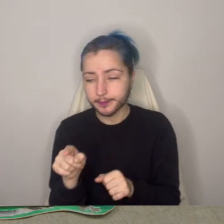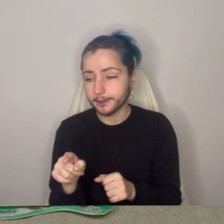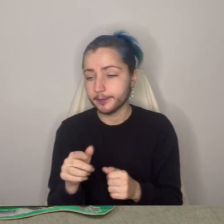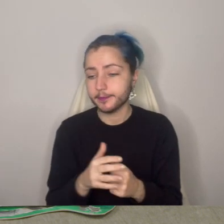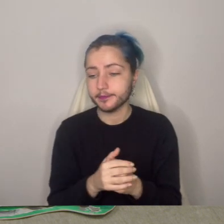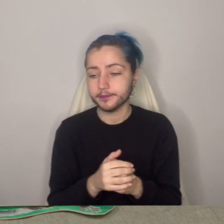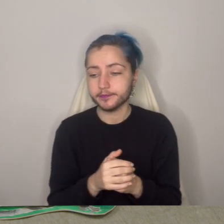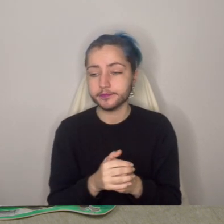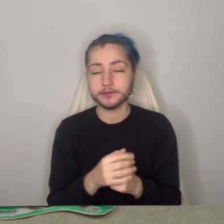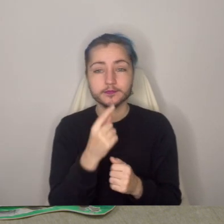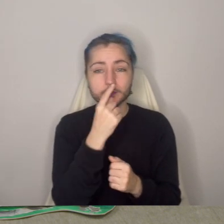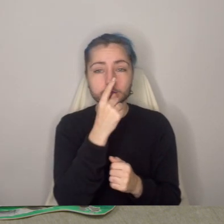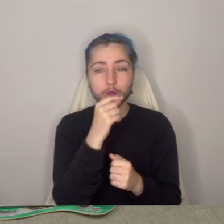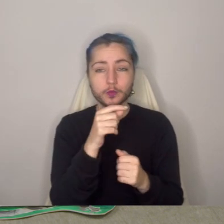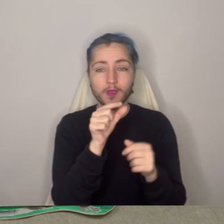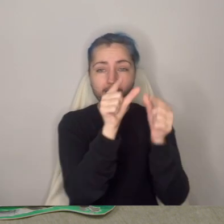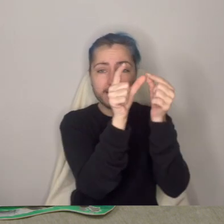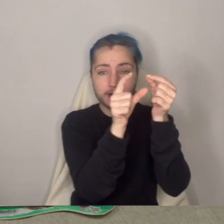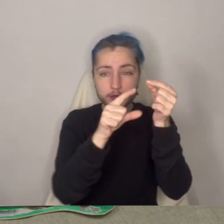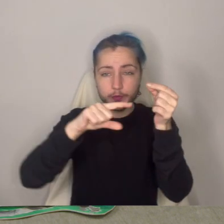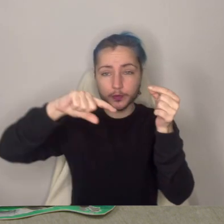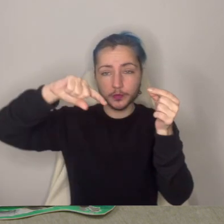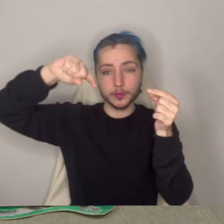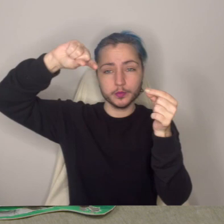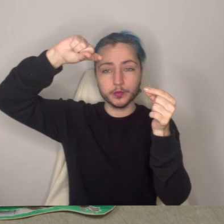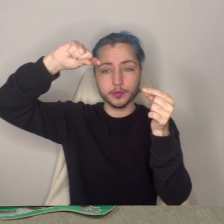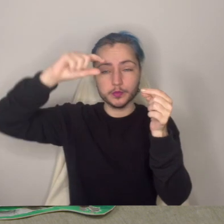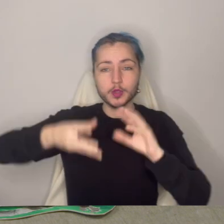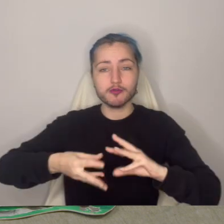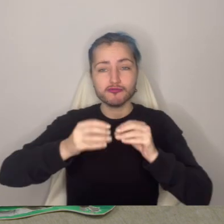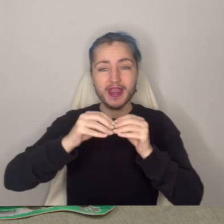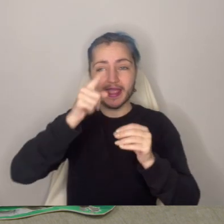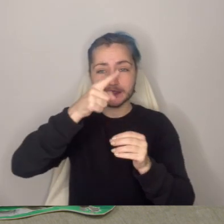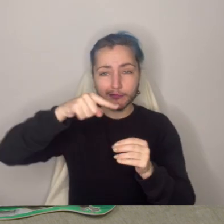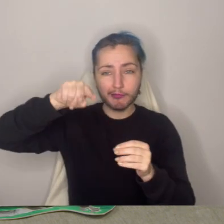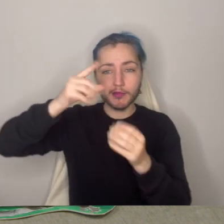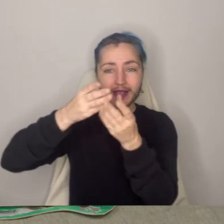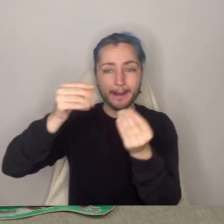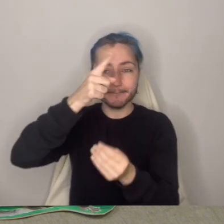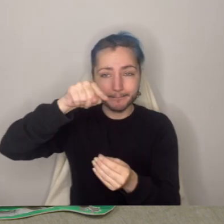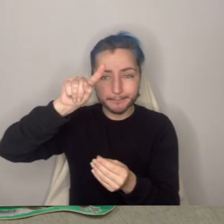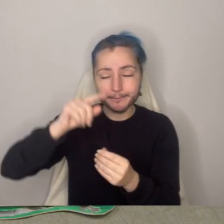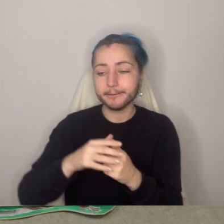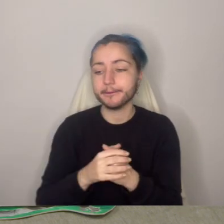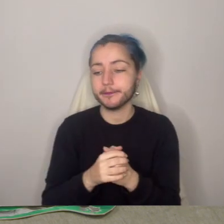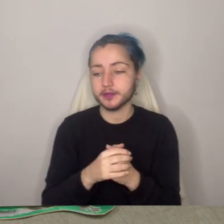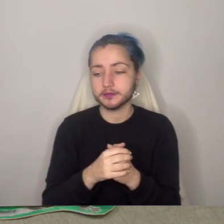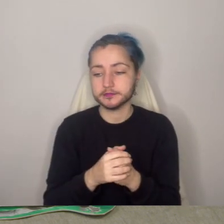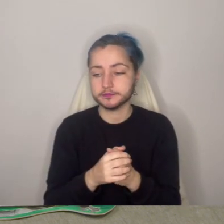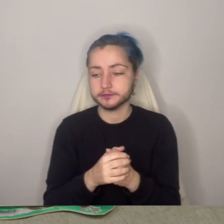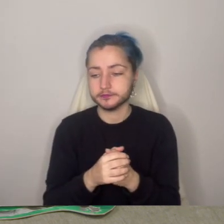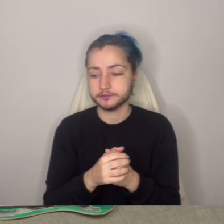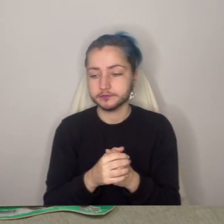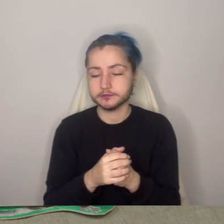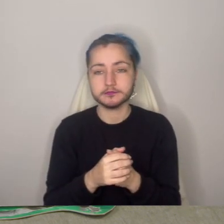If you want to create an oval hollow shape in the middle, you just kind of follow